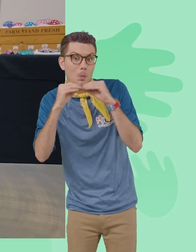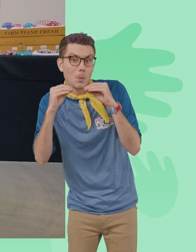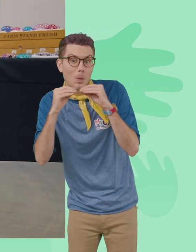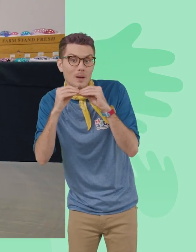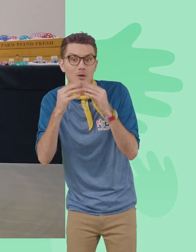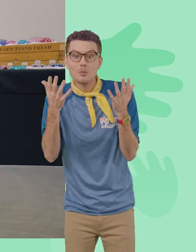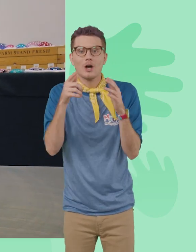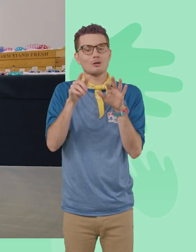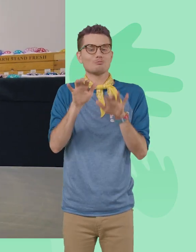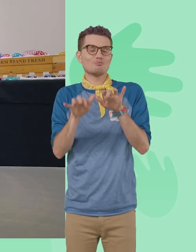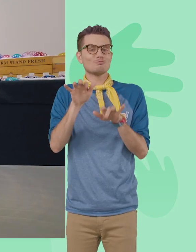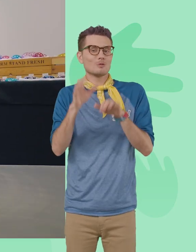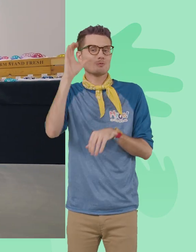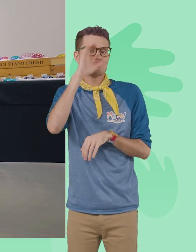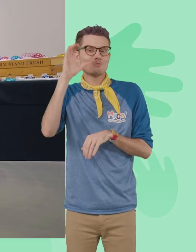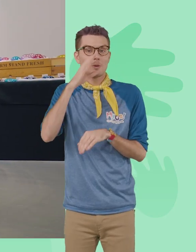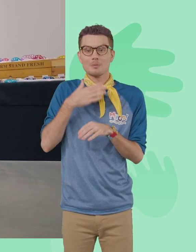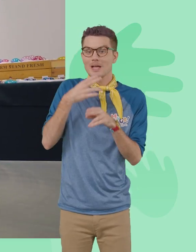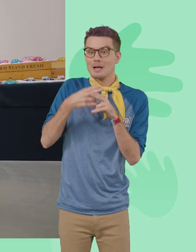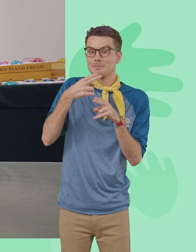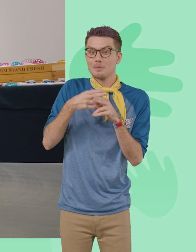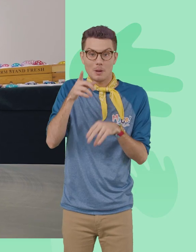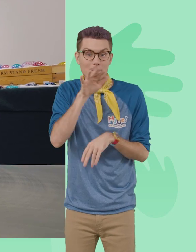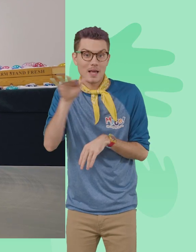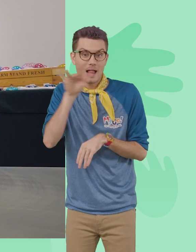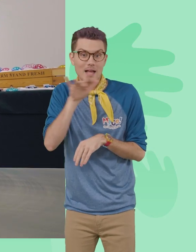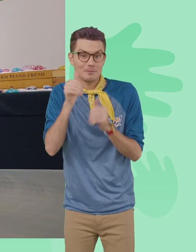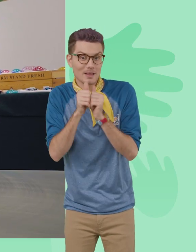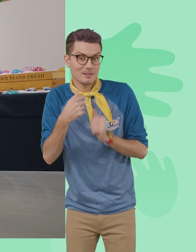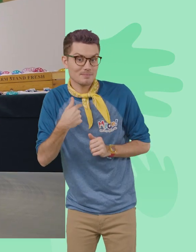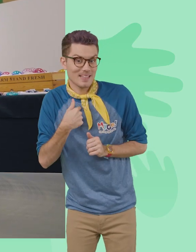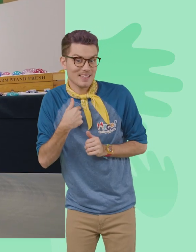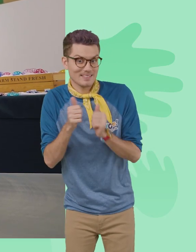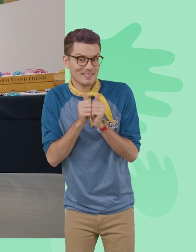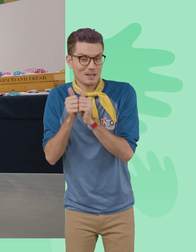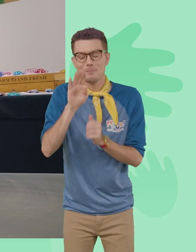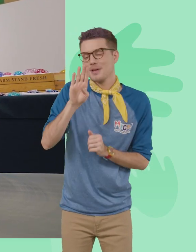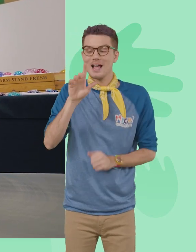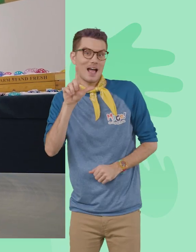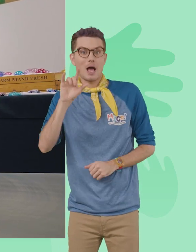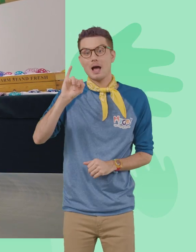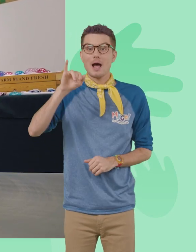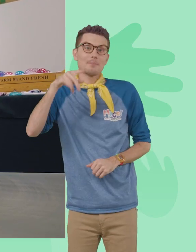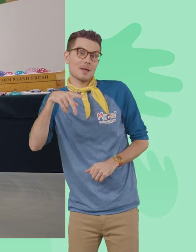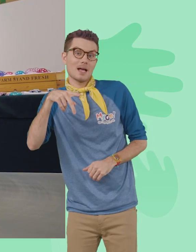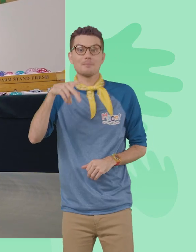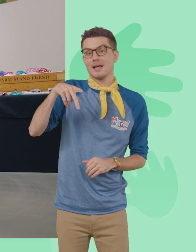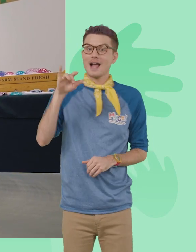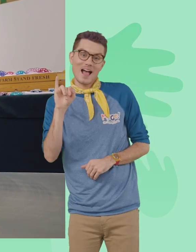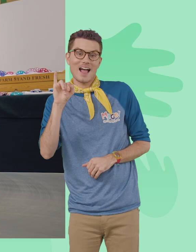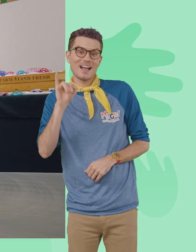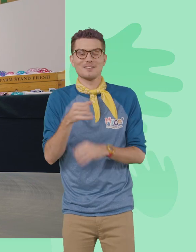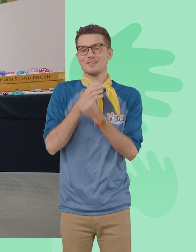videos, all you have to do is search for my name. Will you spell my name with me? B-L-I-P